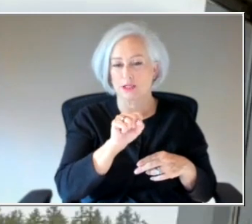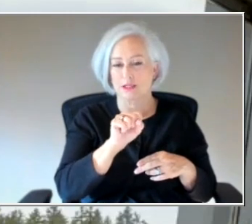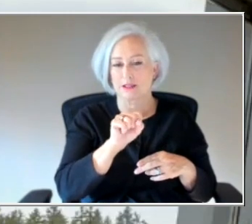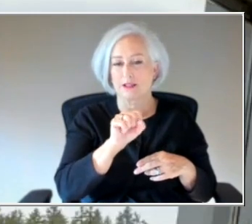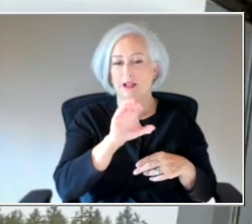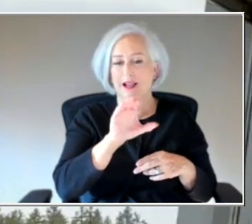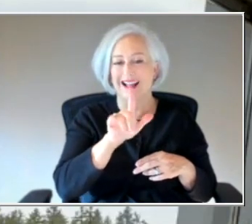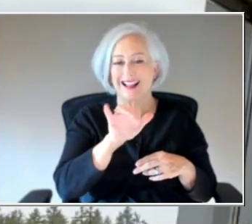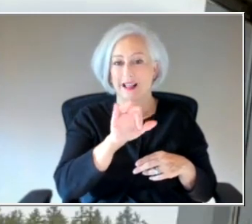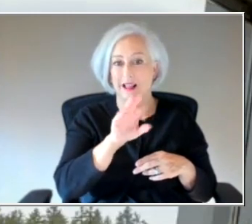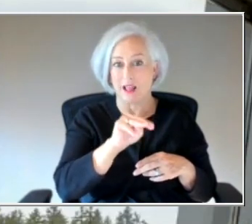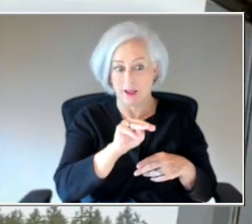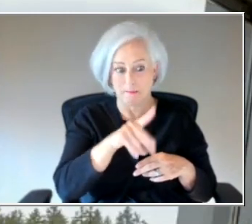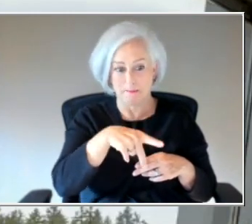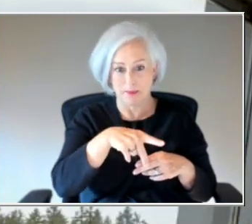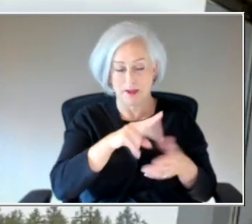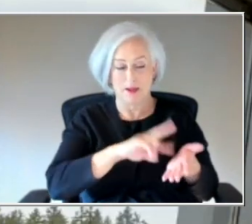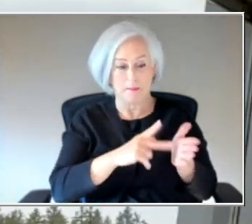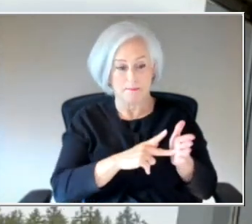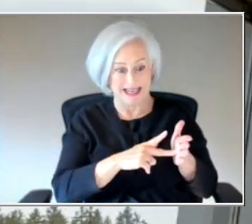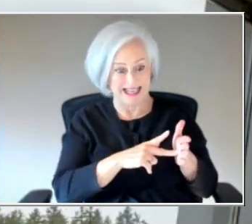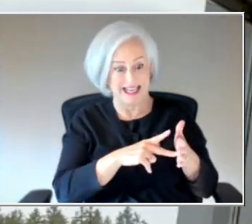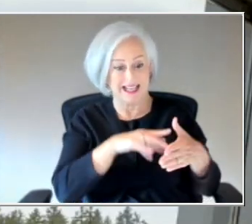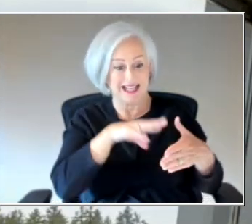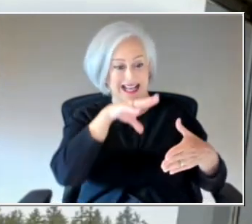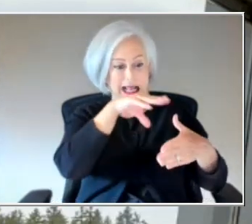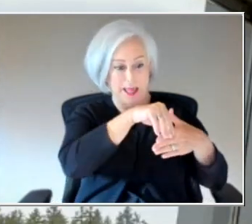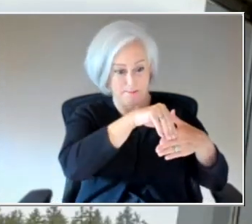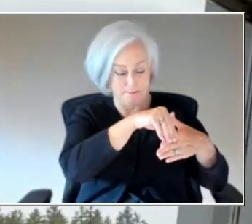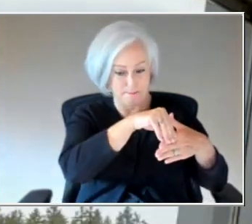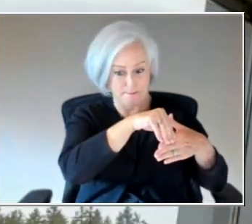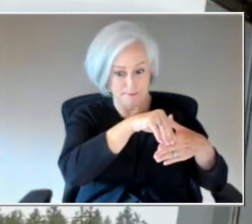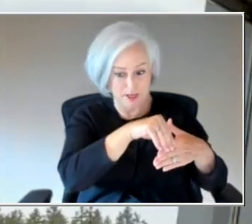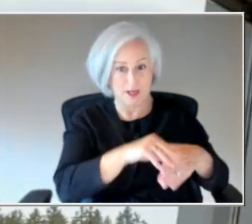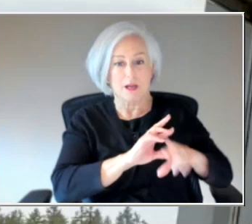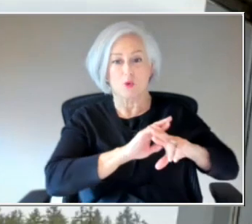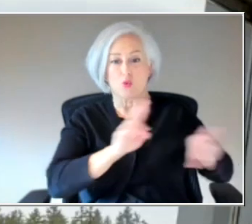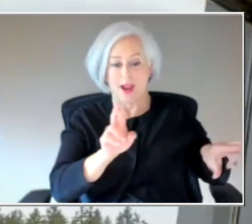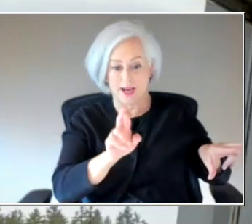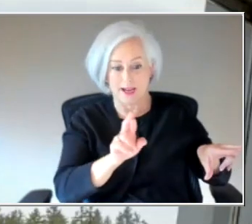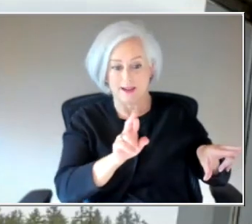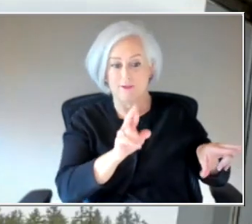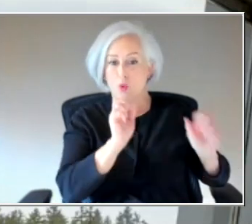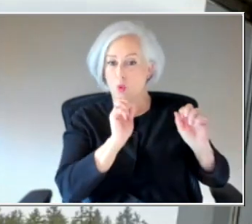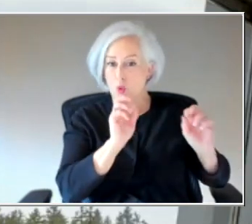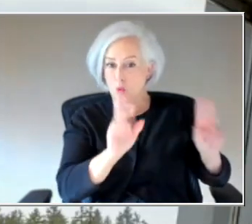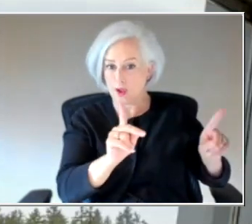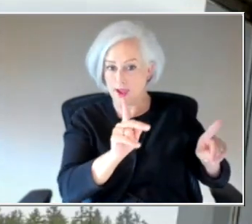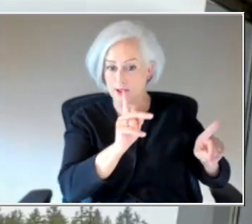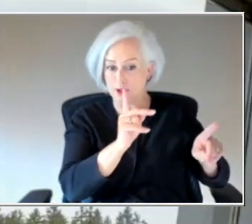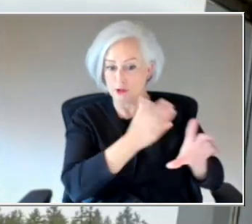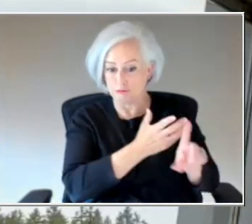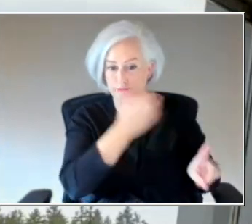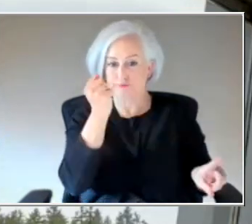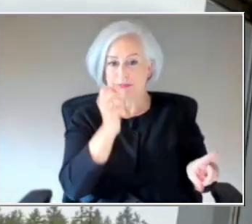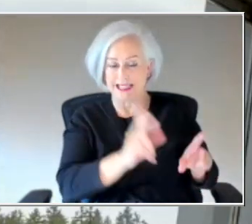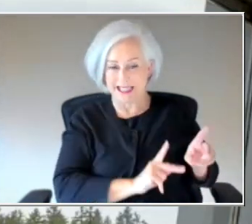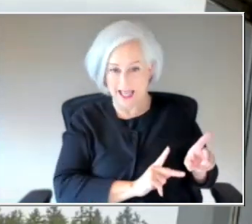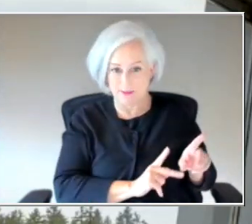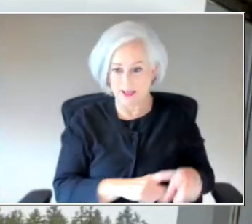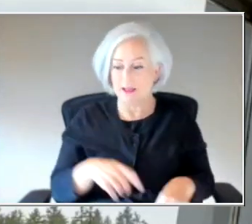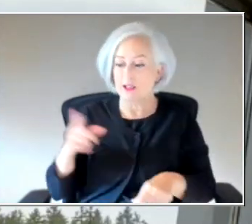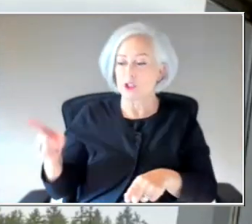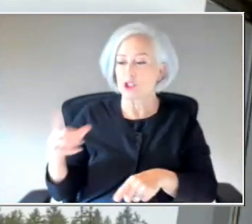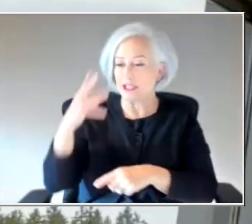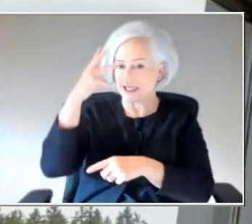everything done on our side at Children's. We have to get her back to the operating room, get her to sleep. We can use her hemodialysis line for